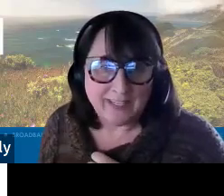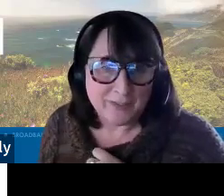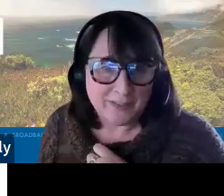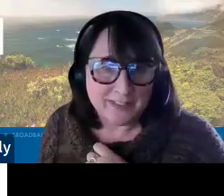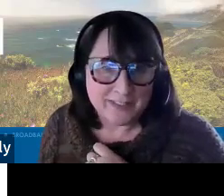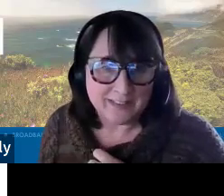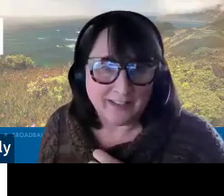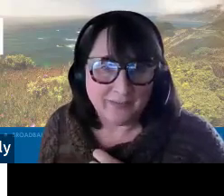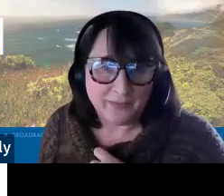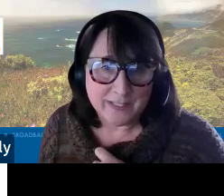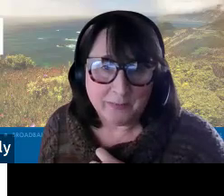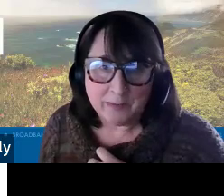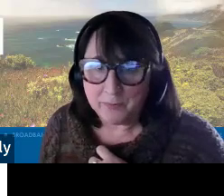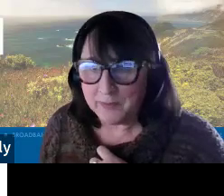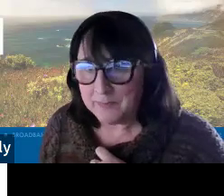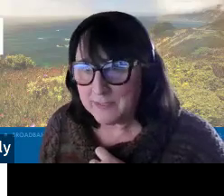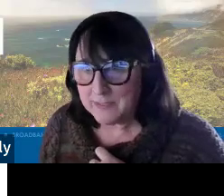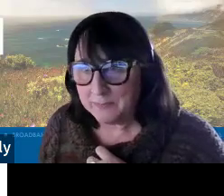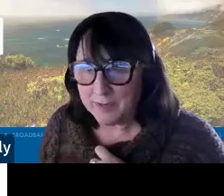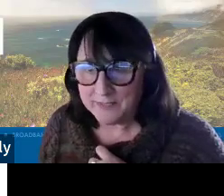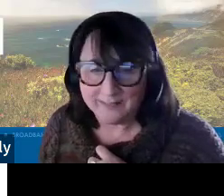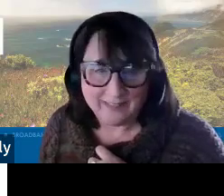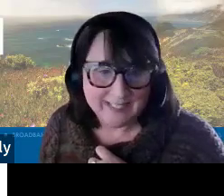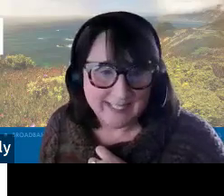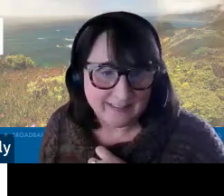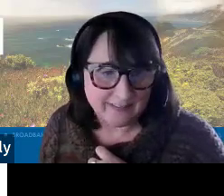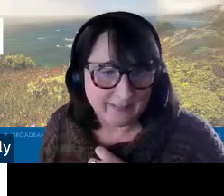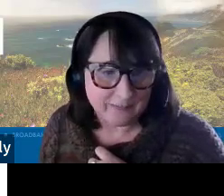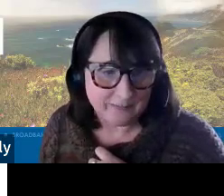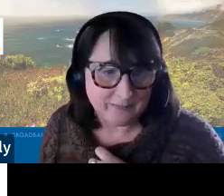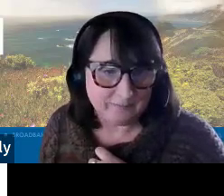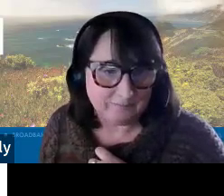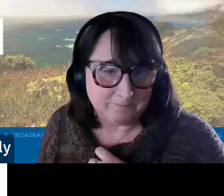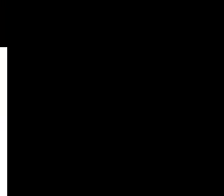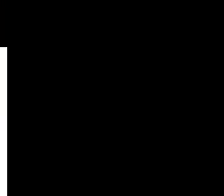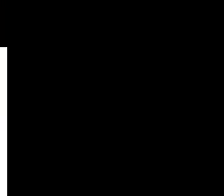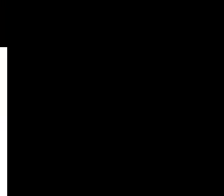covering the modifications of the subgrant program based on public comment. Thanks, Alex.